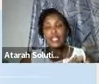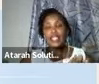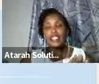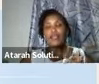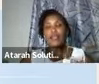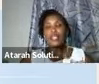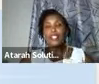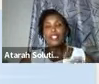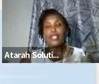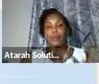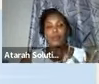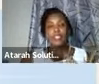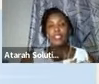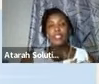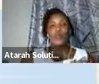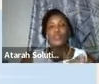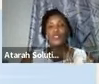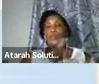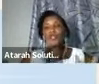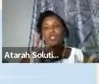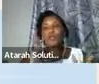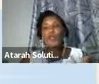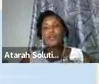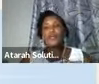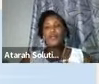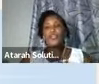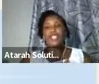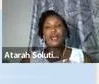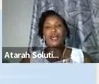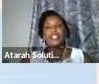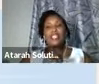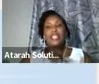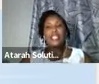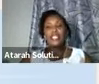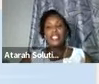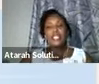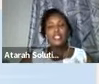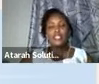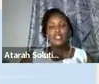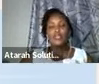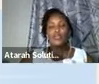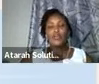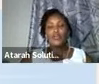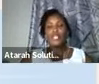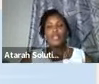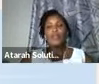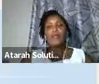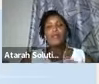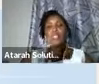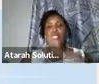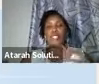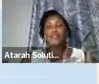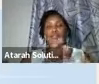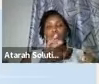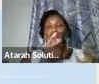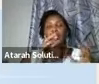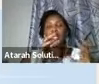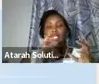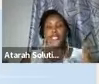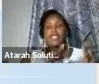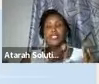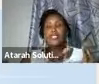career guidance, if you're in this place and you'd want to also prepare for your retirement, this is an excellent course for you to take, because it gives